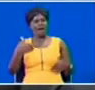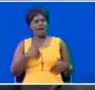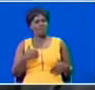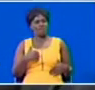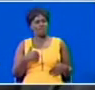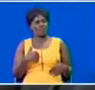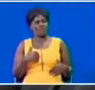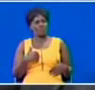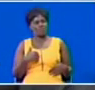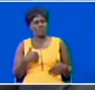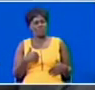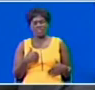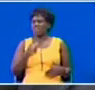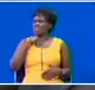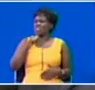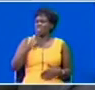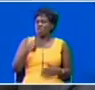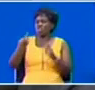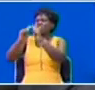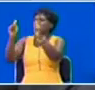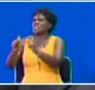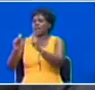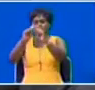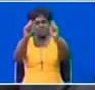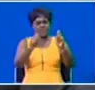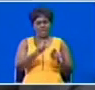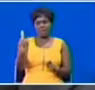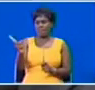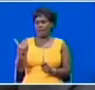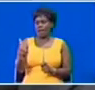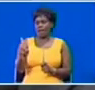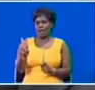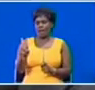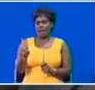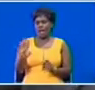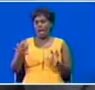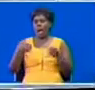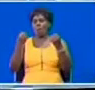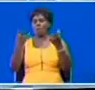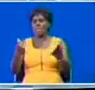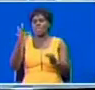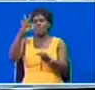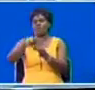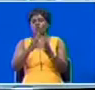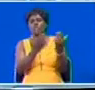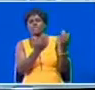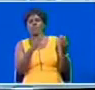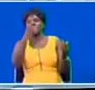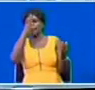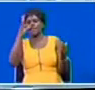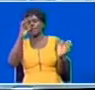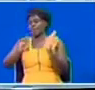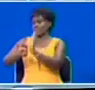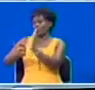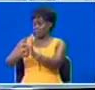that we are not an ethnic-based opposition. How many votes, if any, are you expecting in Nyeri, for